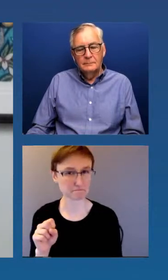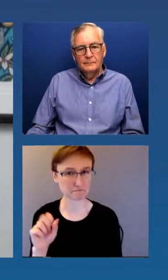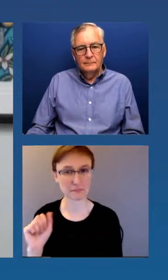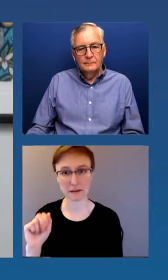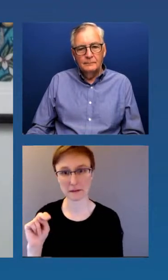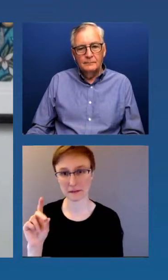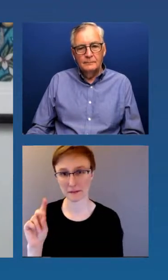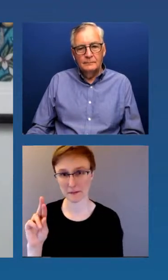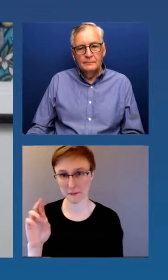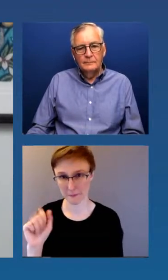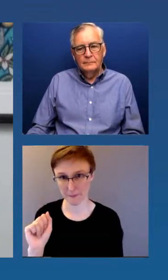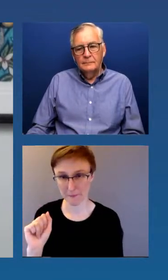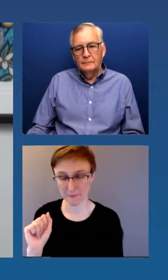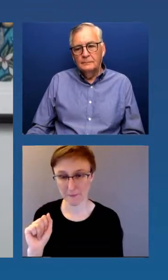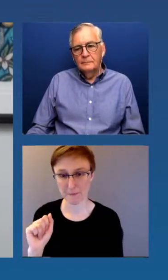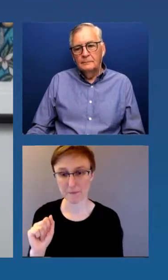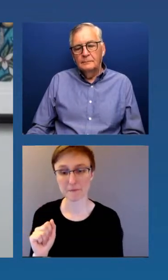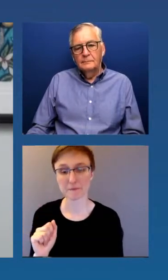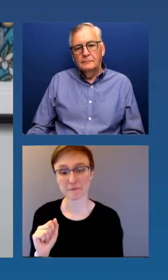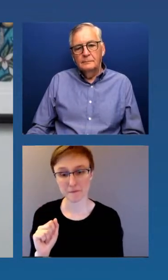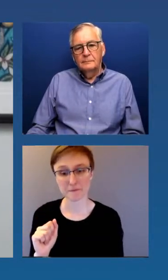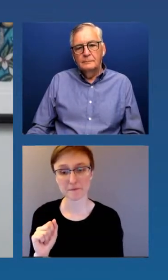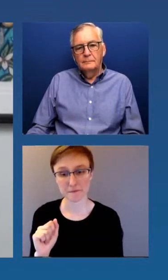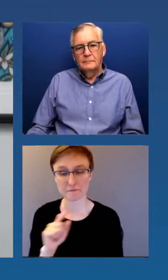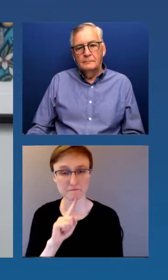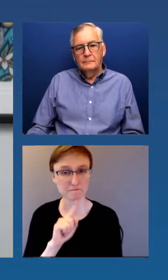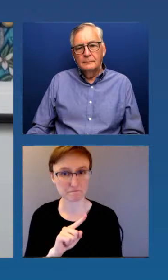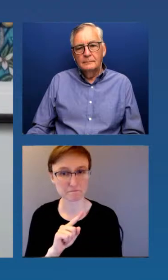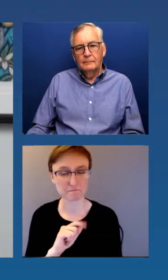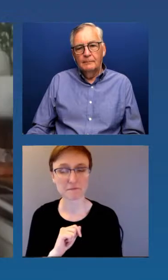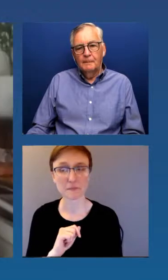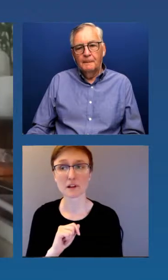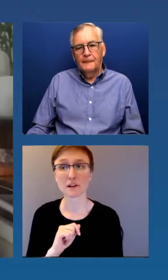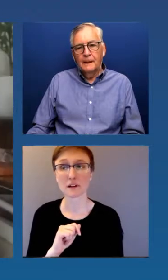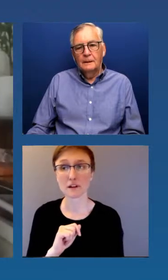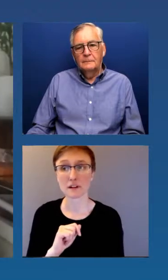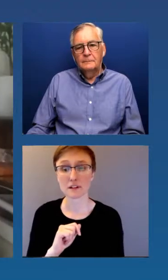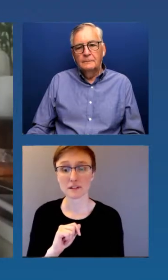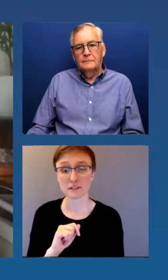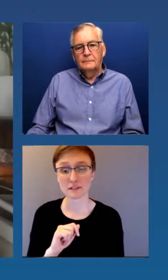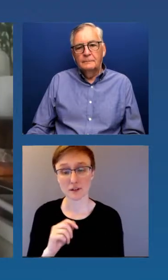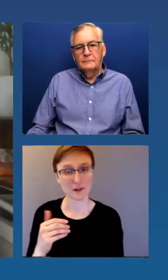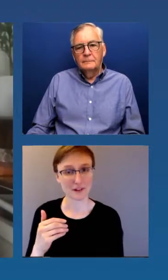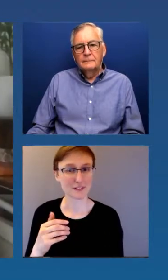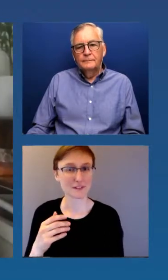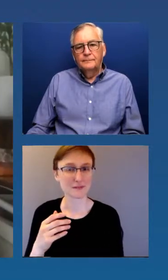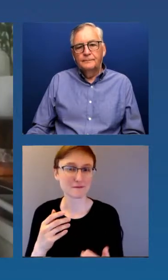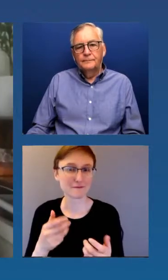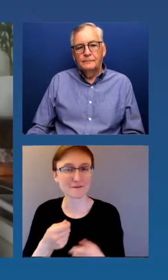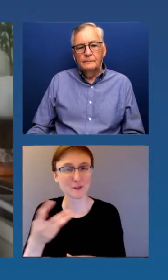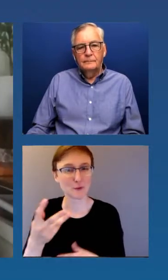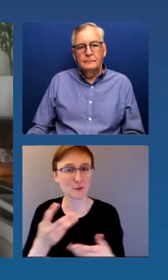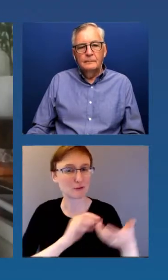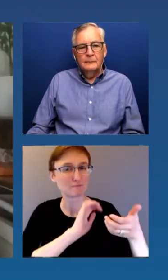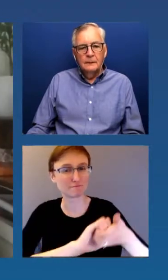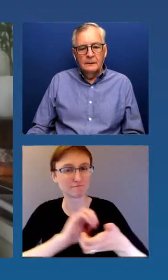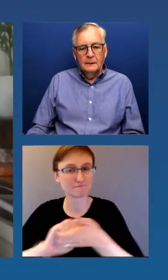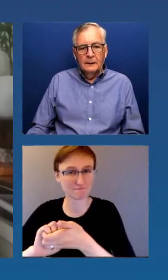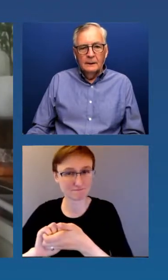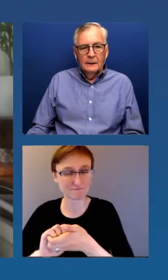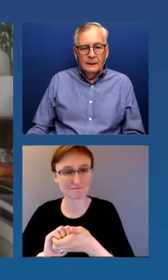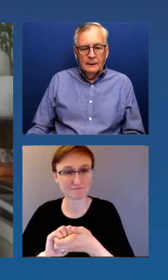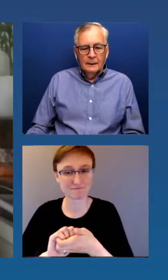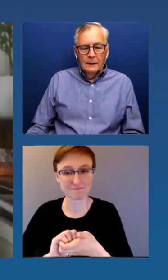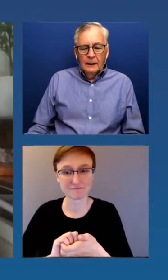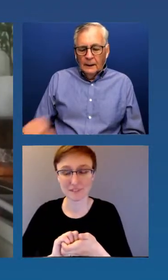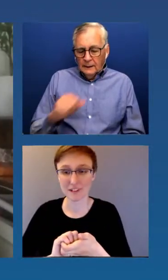the things that we did is we partnered. We had some unusual partnerships, and so I can't speak